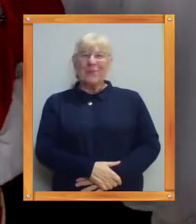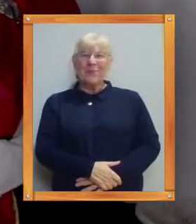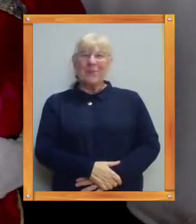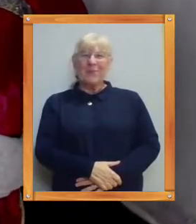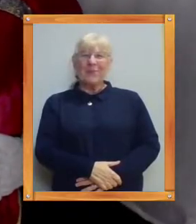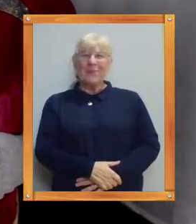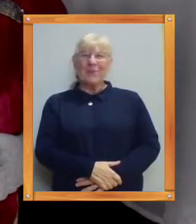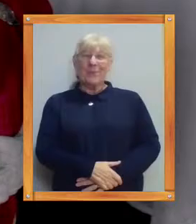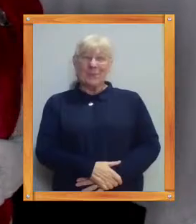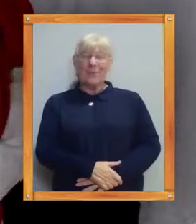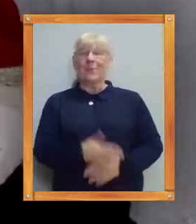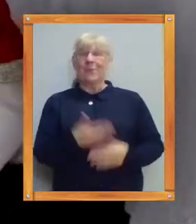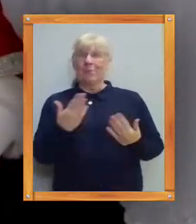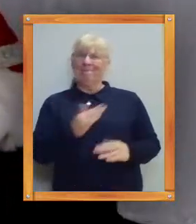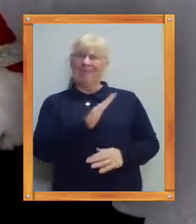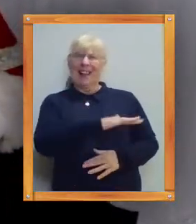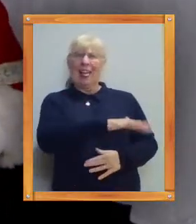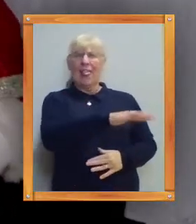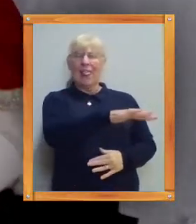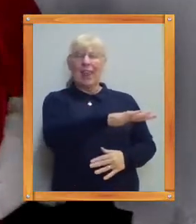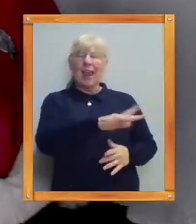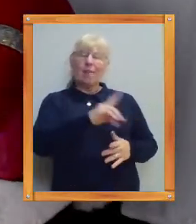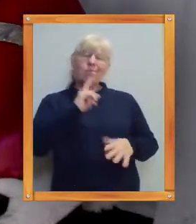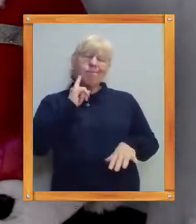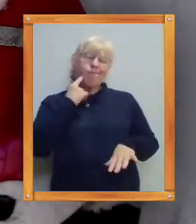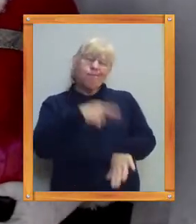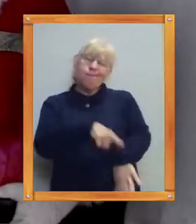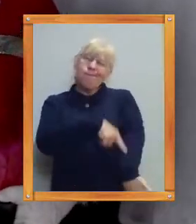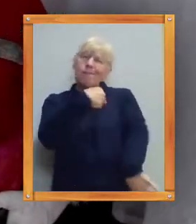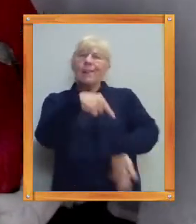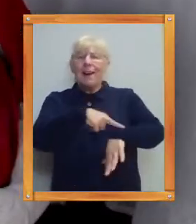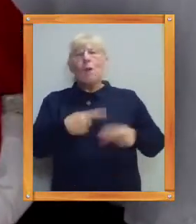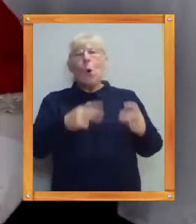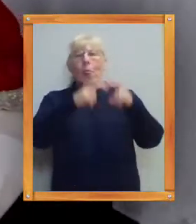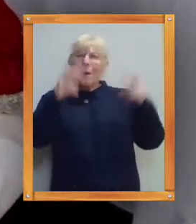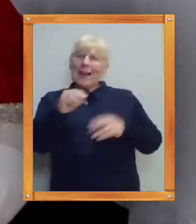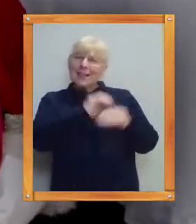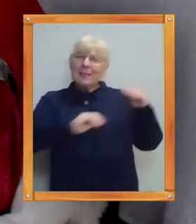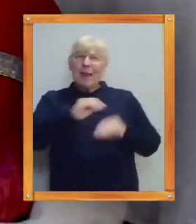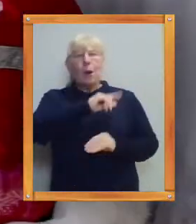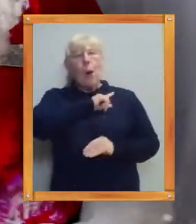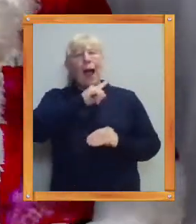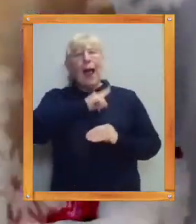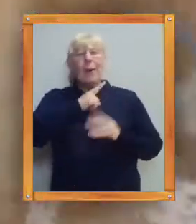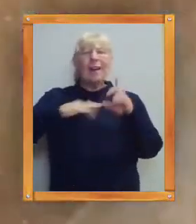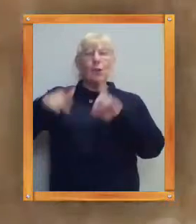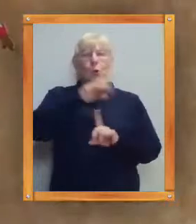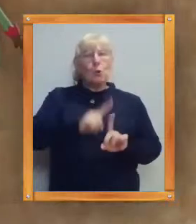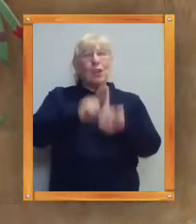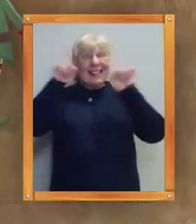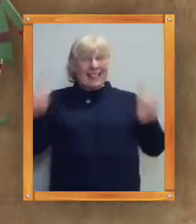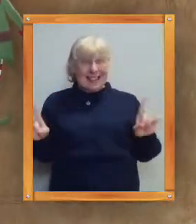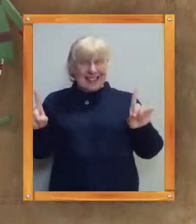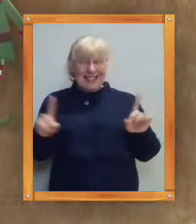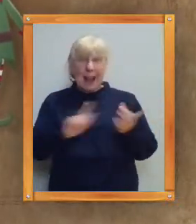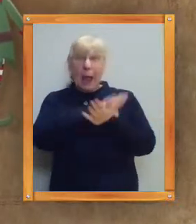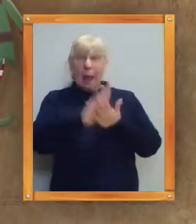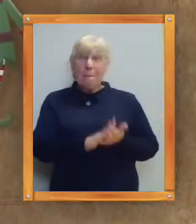It's taking the elves a lot longer this year to make all the presents, now that we have to social distance and stay three elves apart.